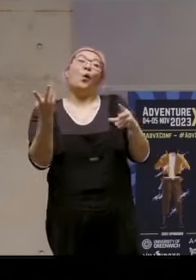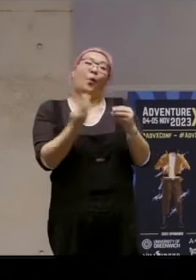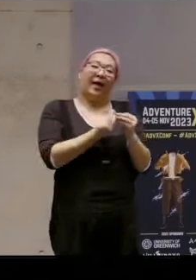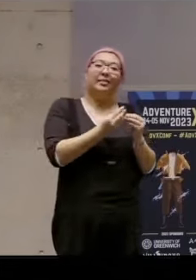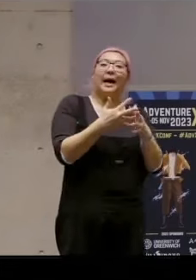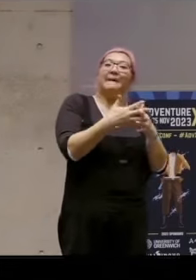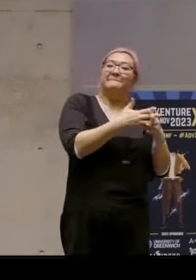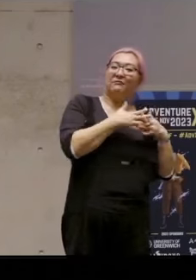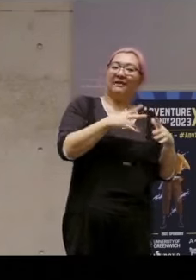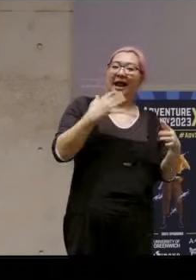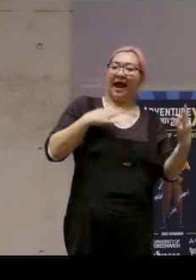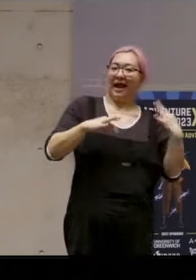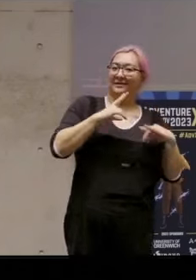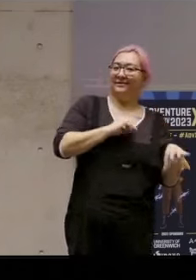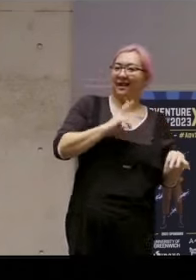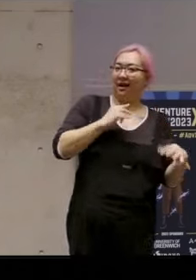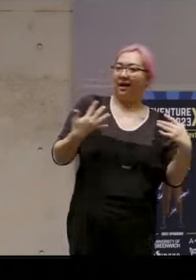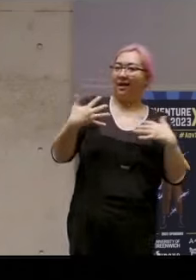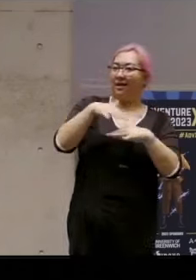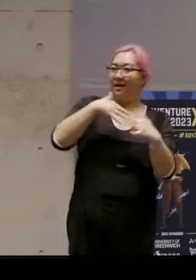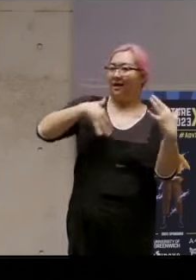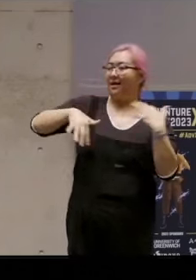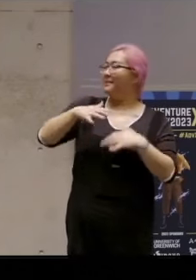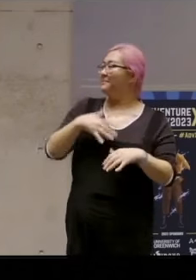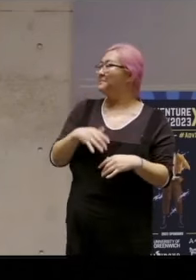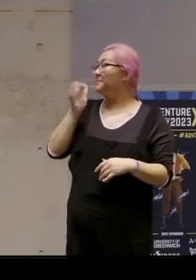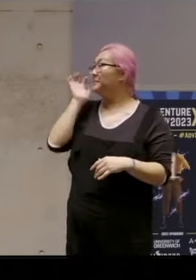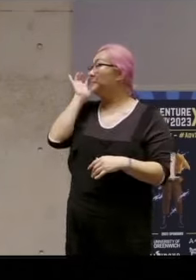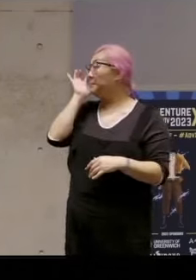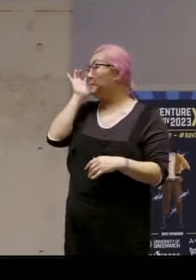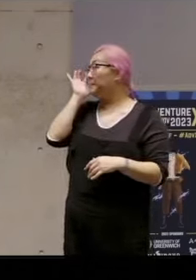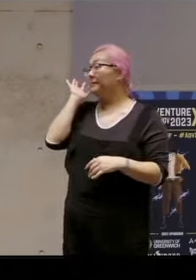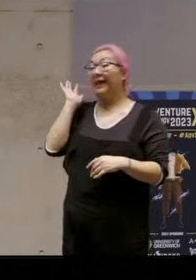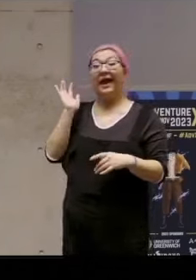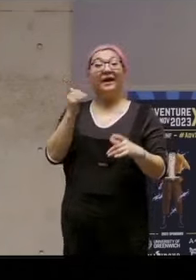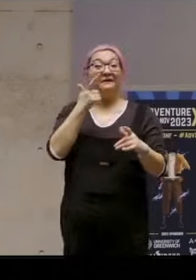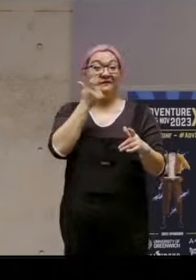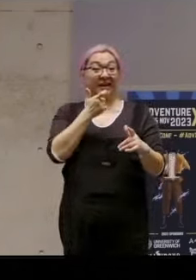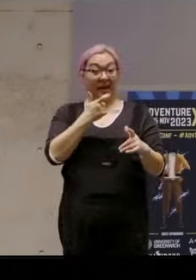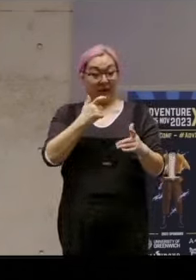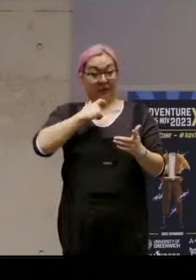adventure, the game's lead designer portrays the villain.